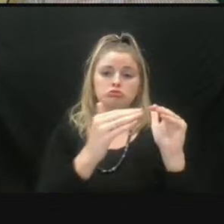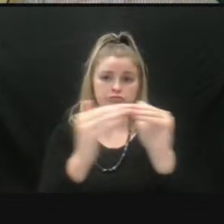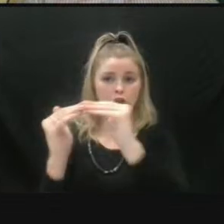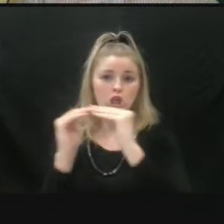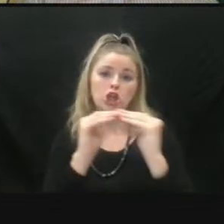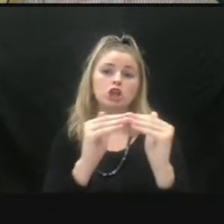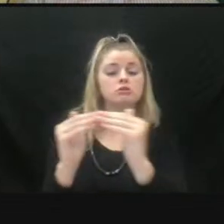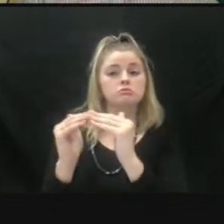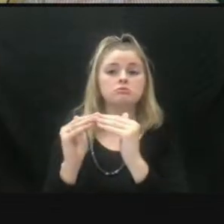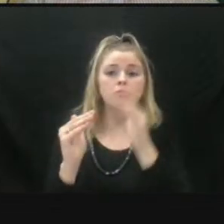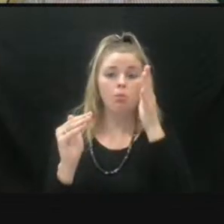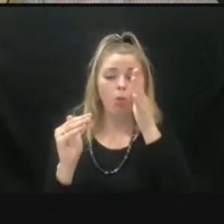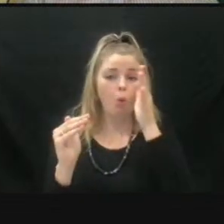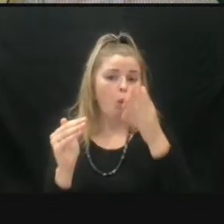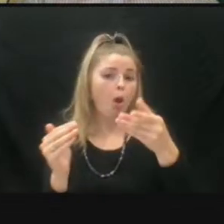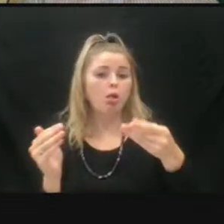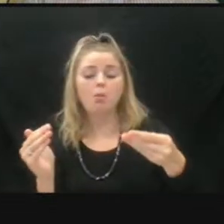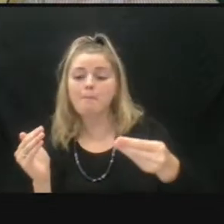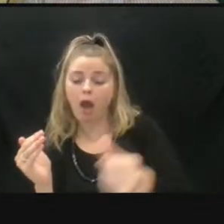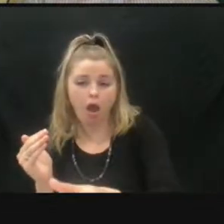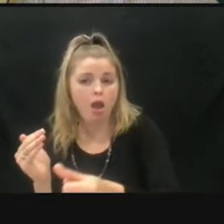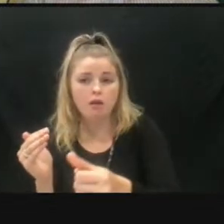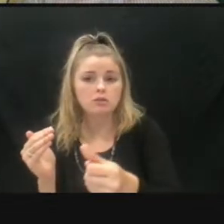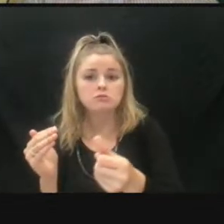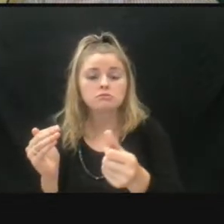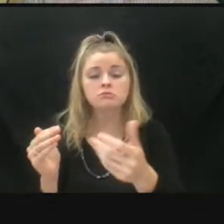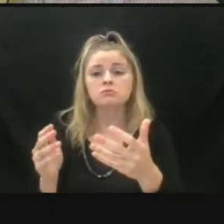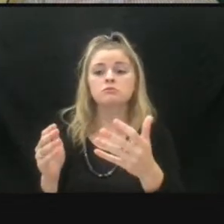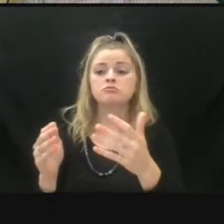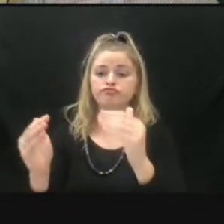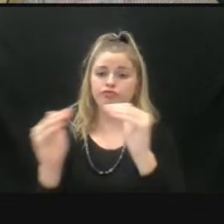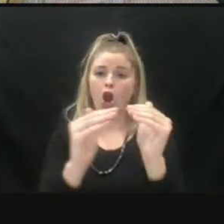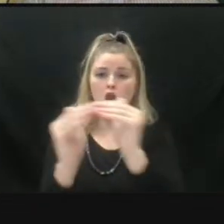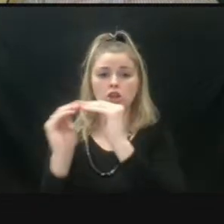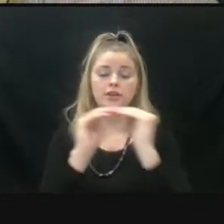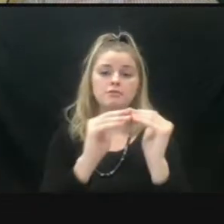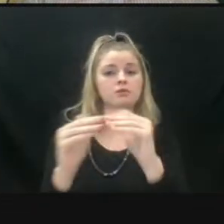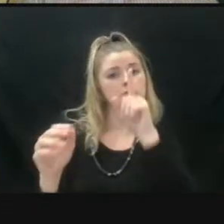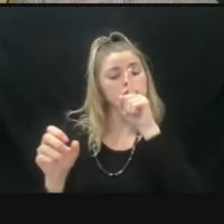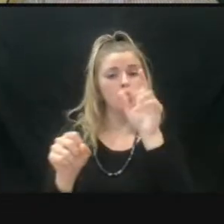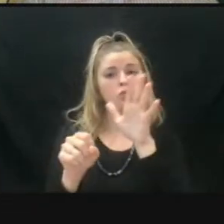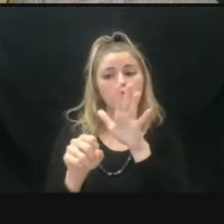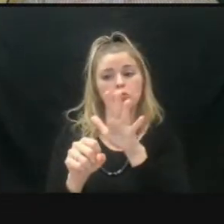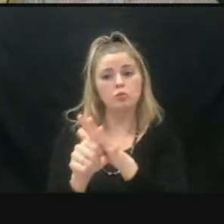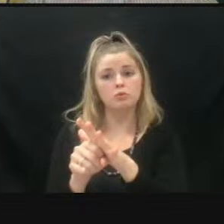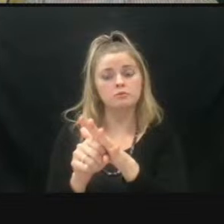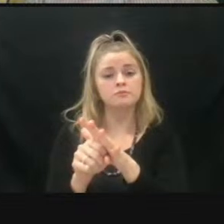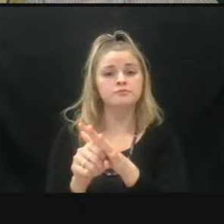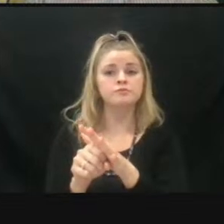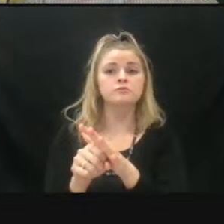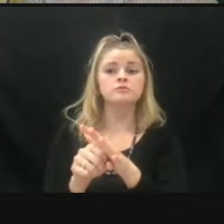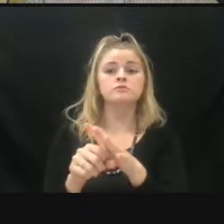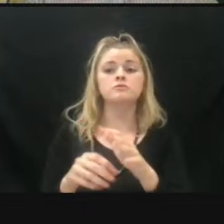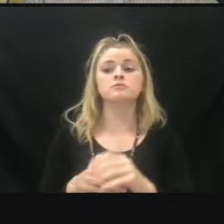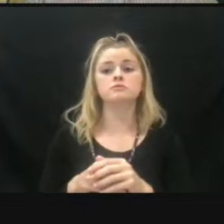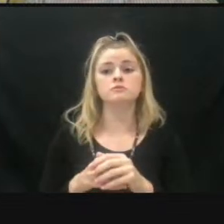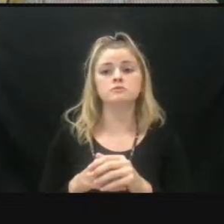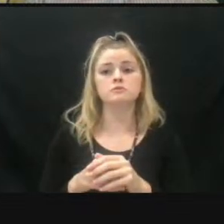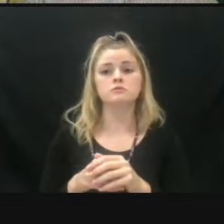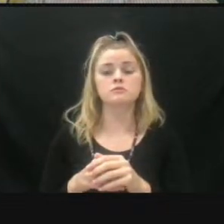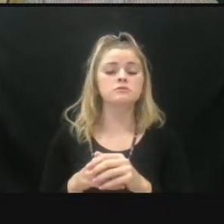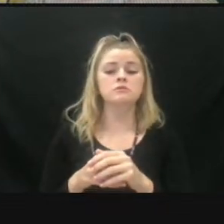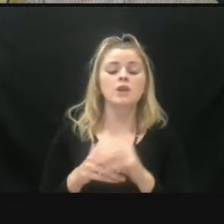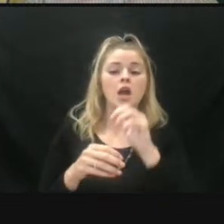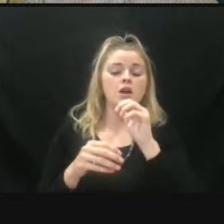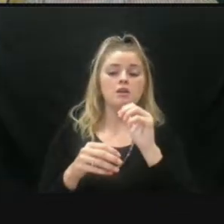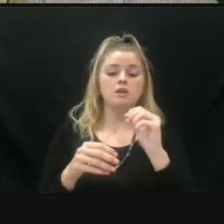were compensated fairly, and the swearing of an oath to protect all communities that I interviewed from having any information from being